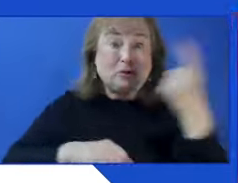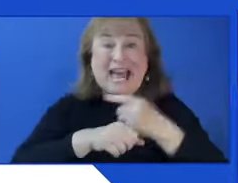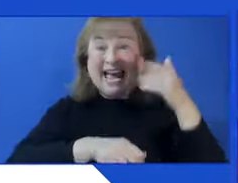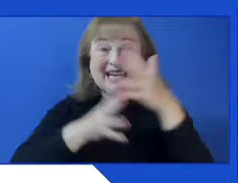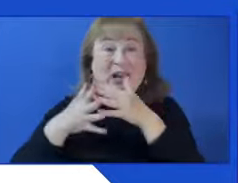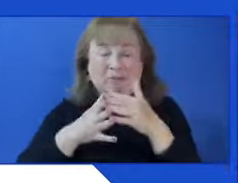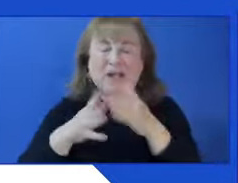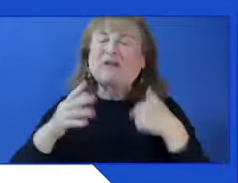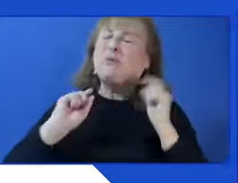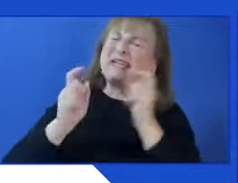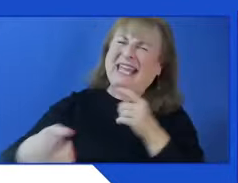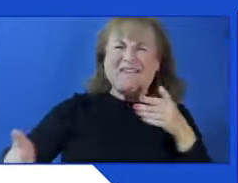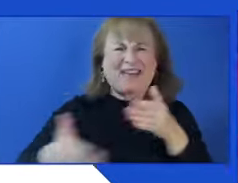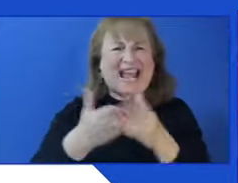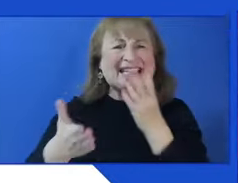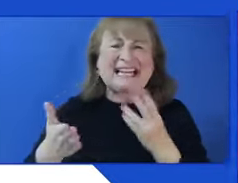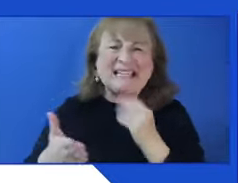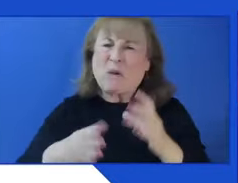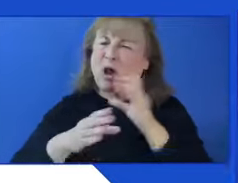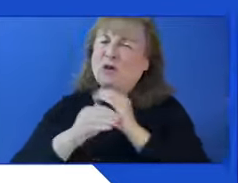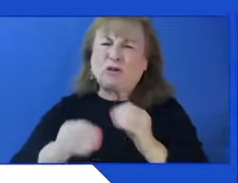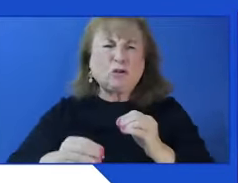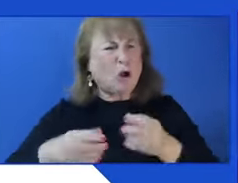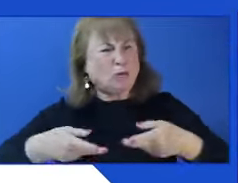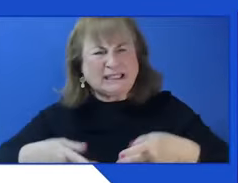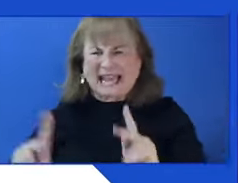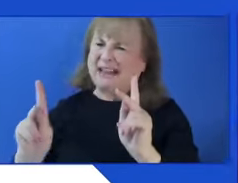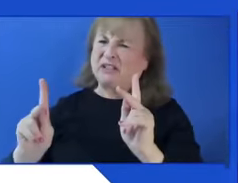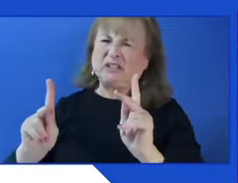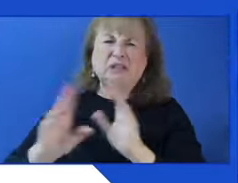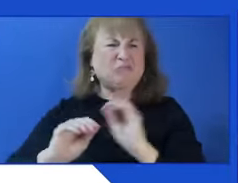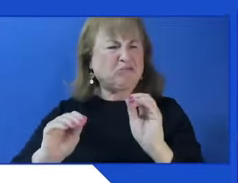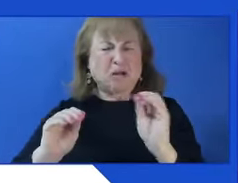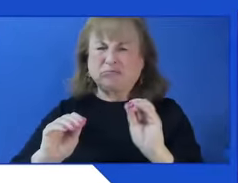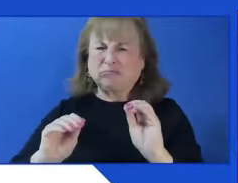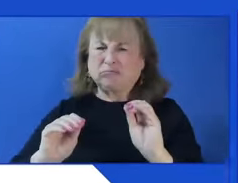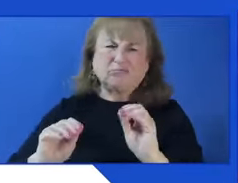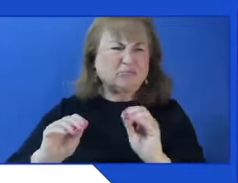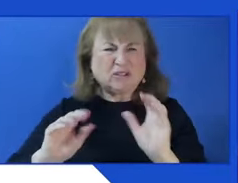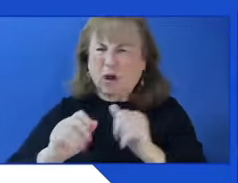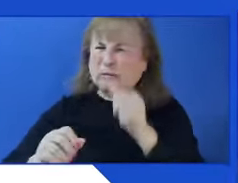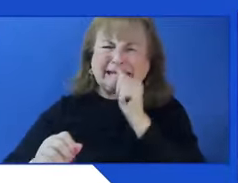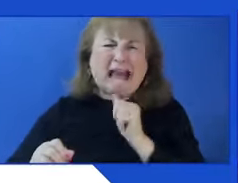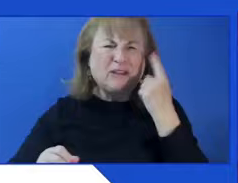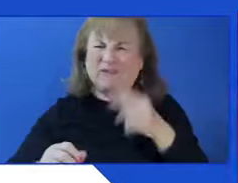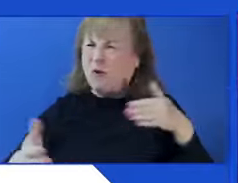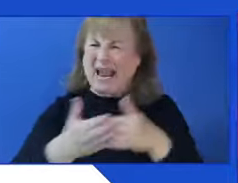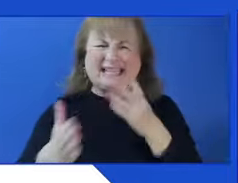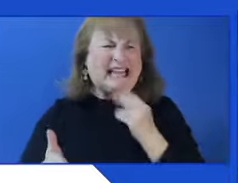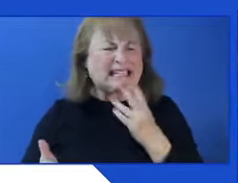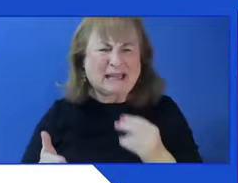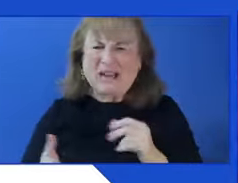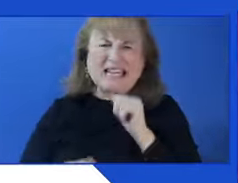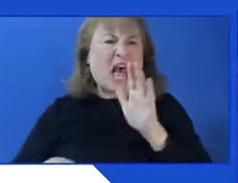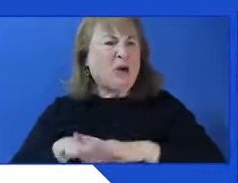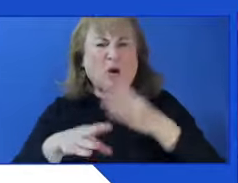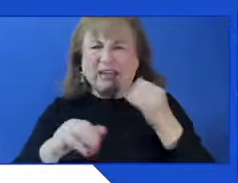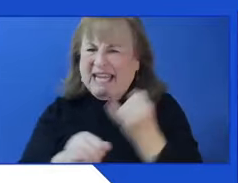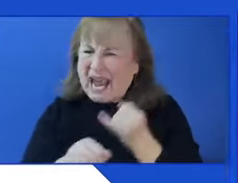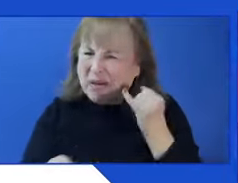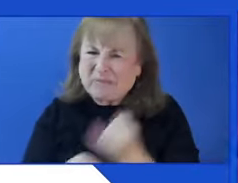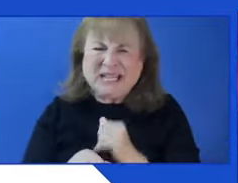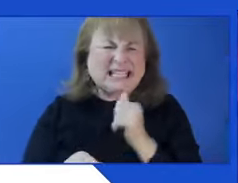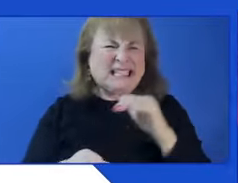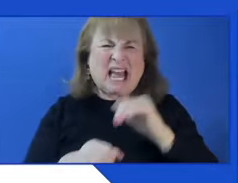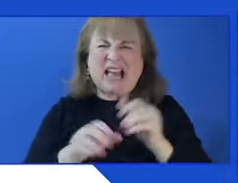give anti-Semitism no sanction, no foothold, no tolerance, not on campus, not in